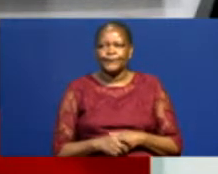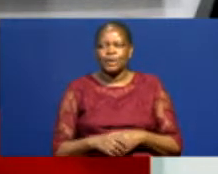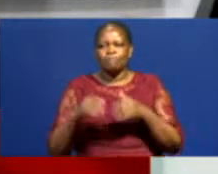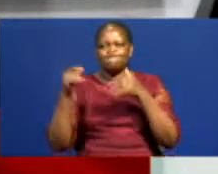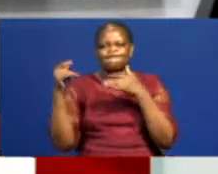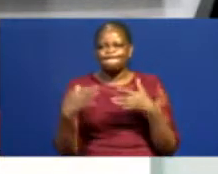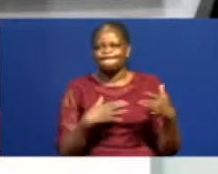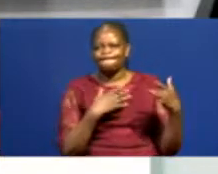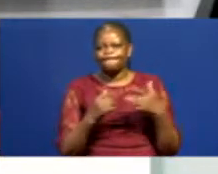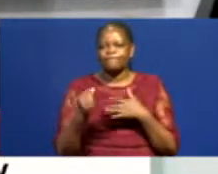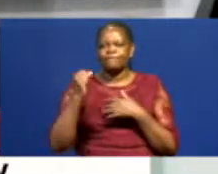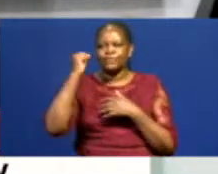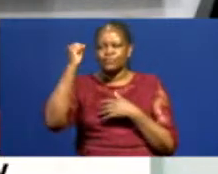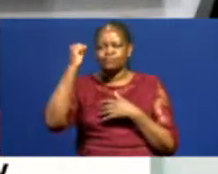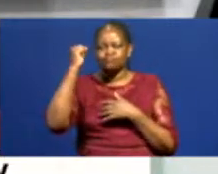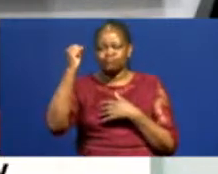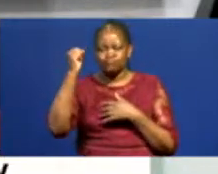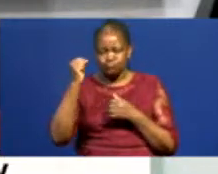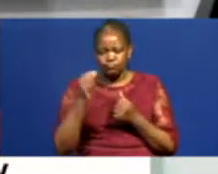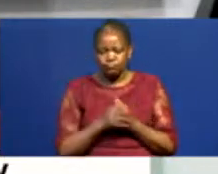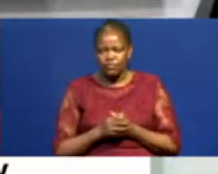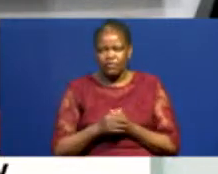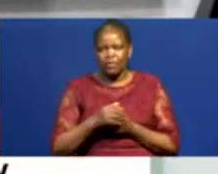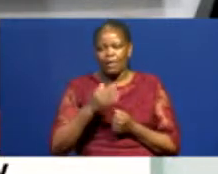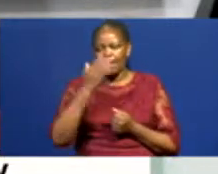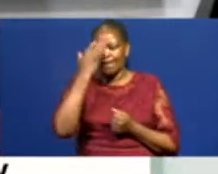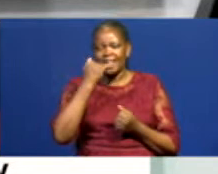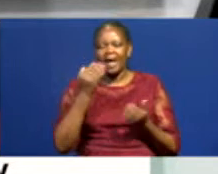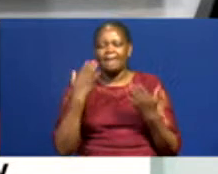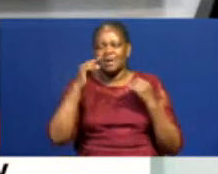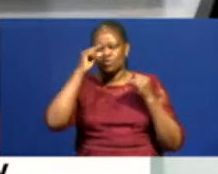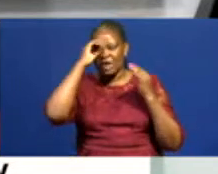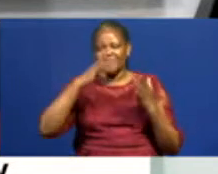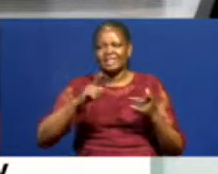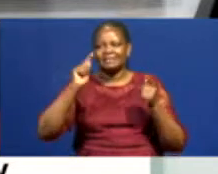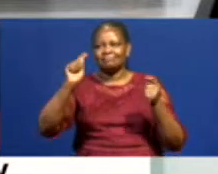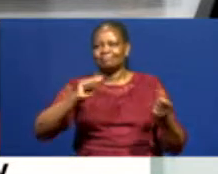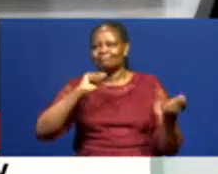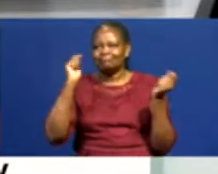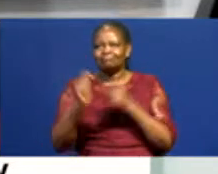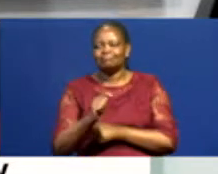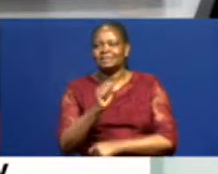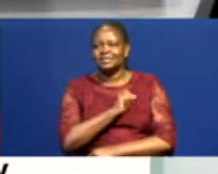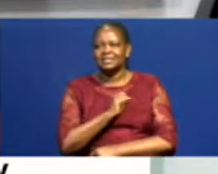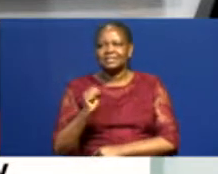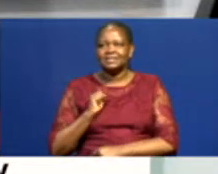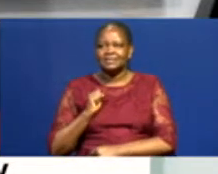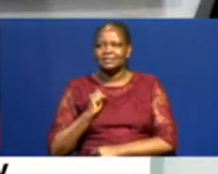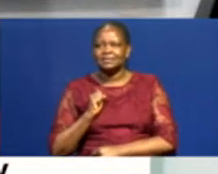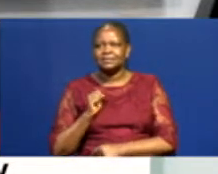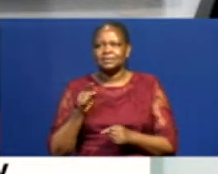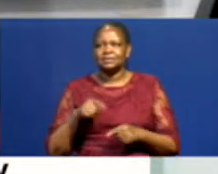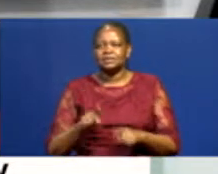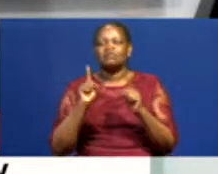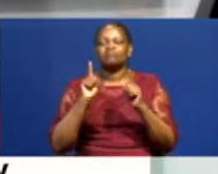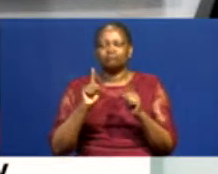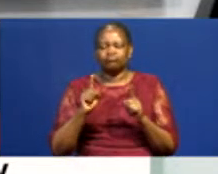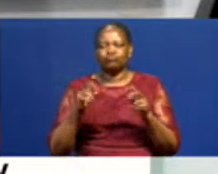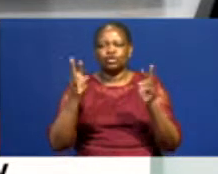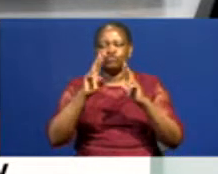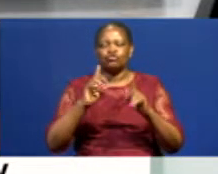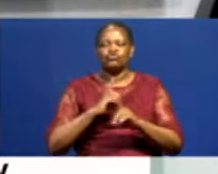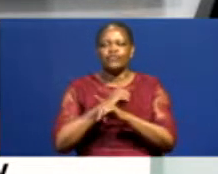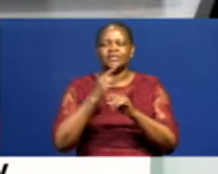for political survival by Meru Governor Kawira Mwangaza shifts to the Senate as she is set to defend herself during